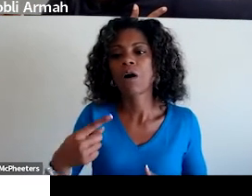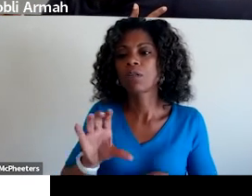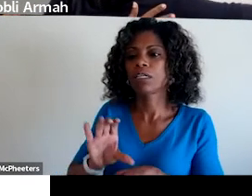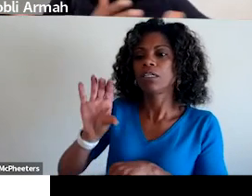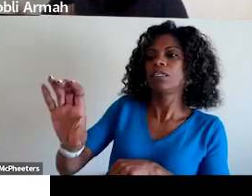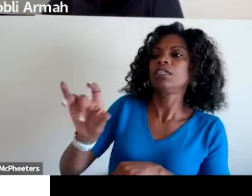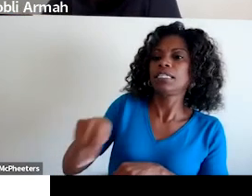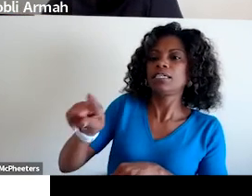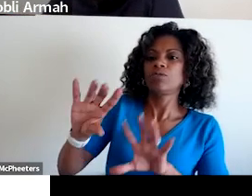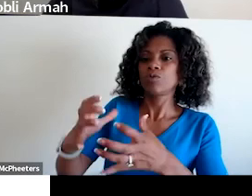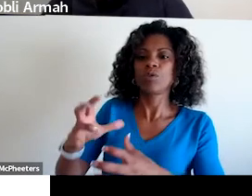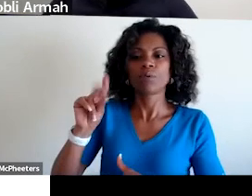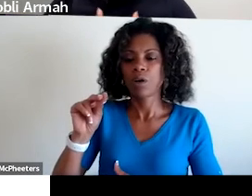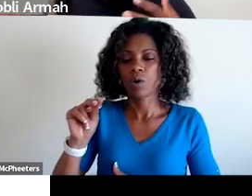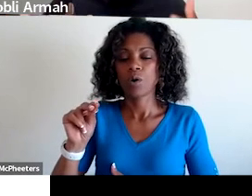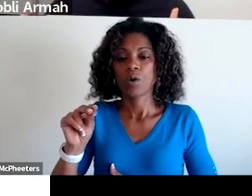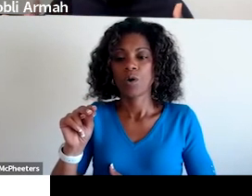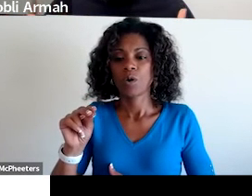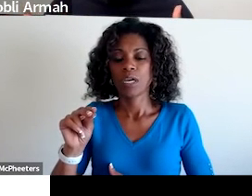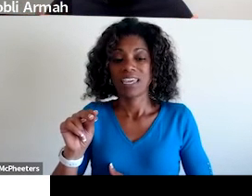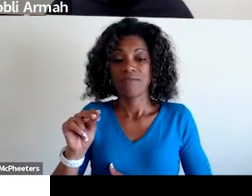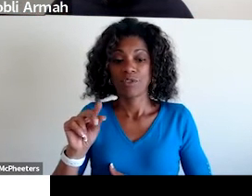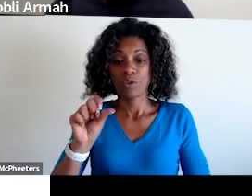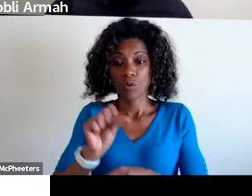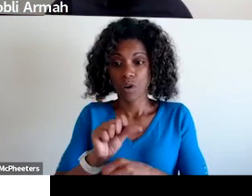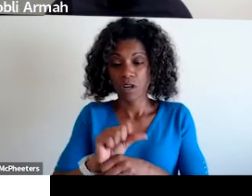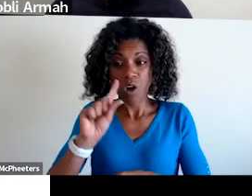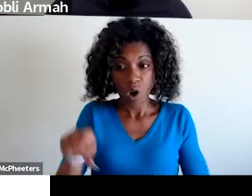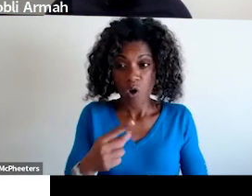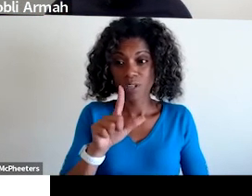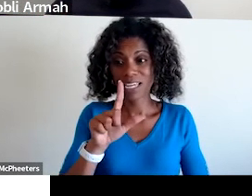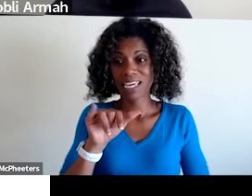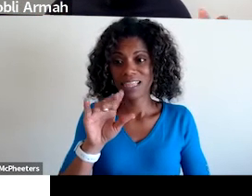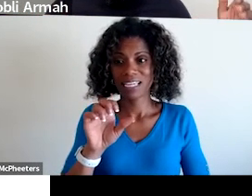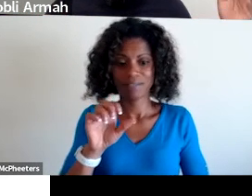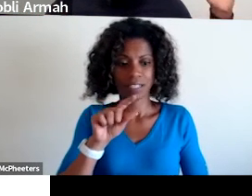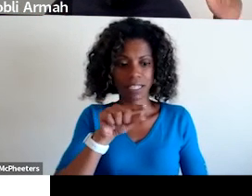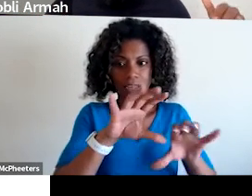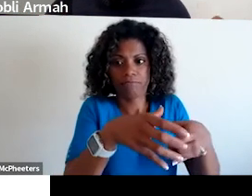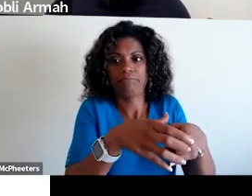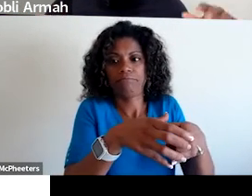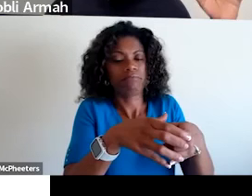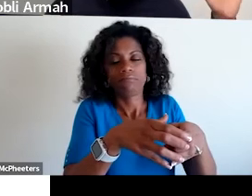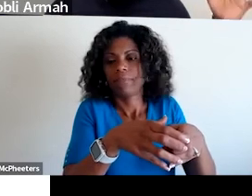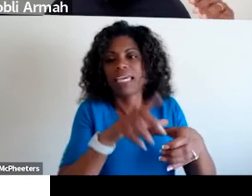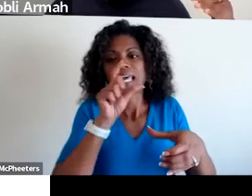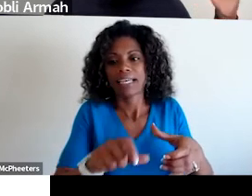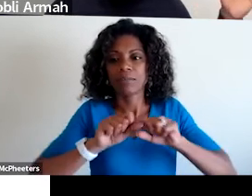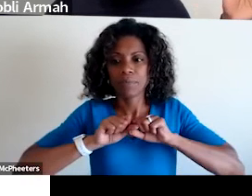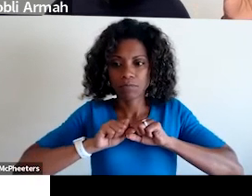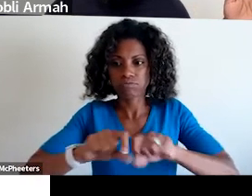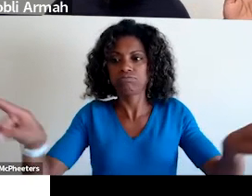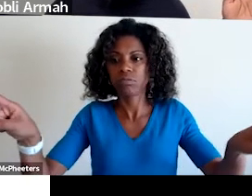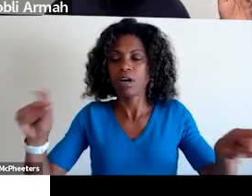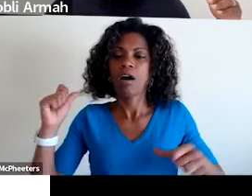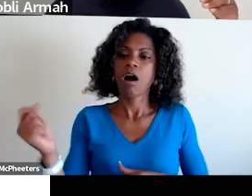work. If your work lives there, it's never going to like breathe and interact with the whole organization. And so I just want to recap. You know, there's this